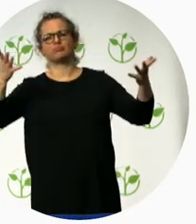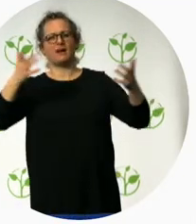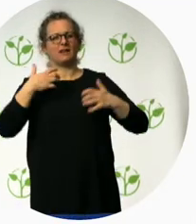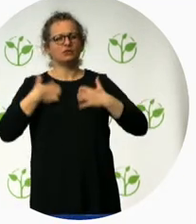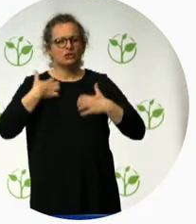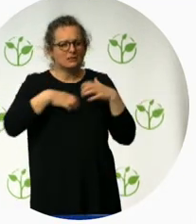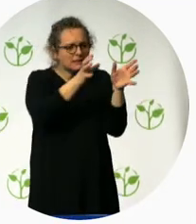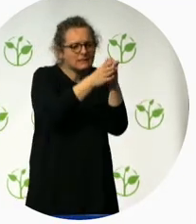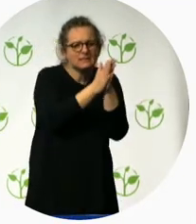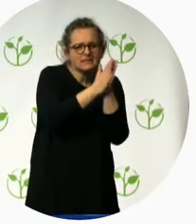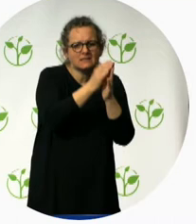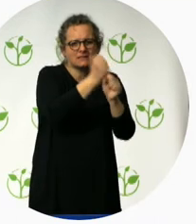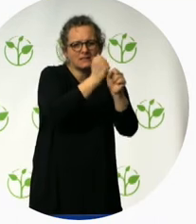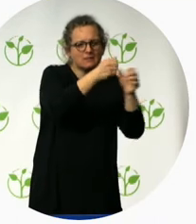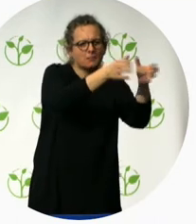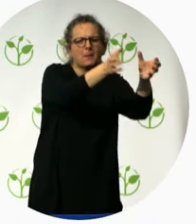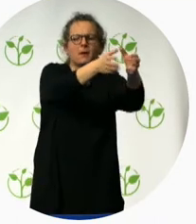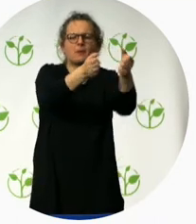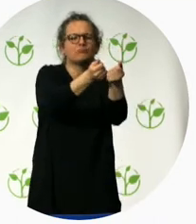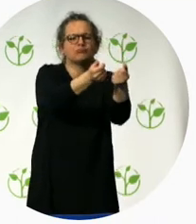DPOs, and also